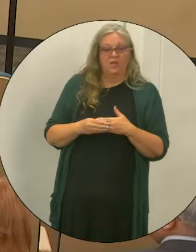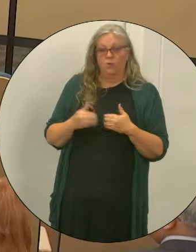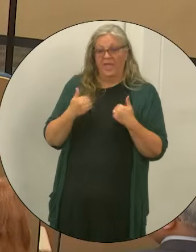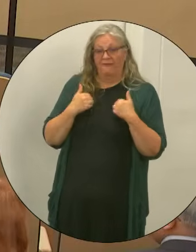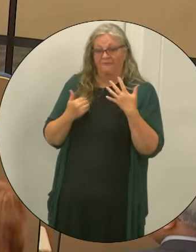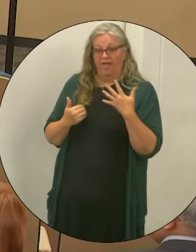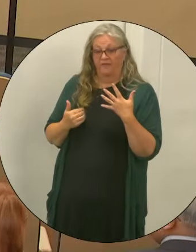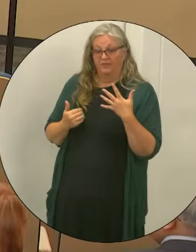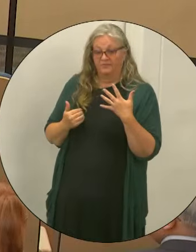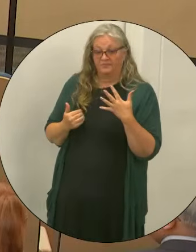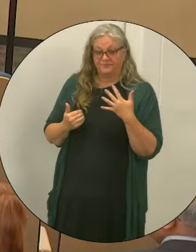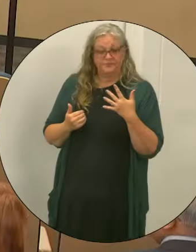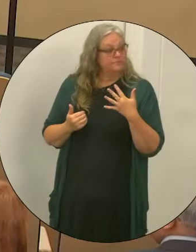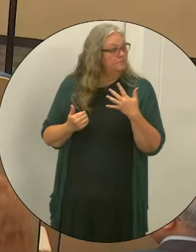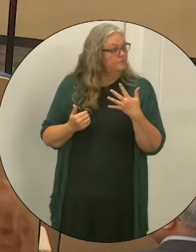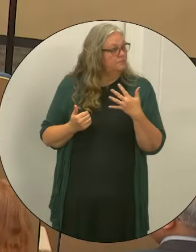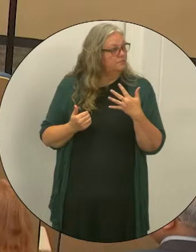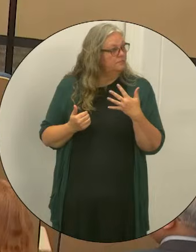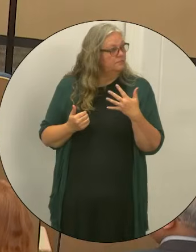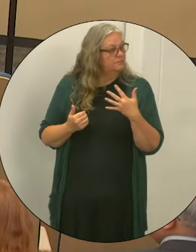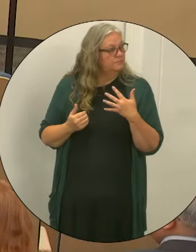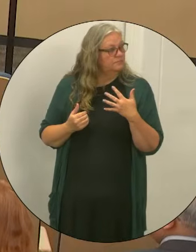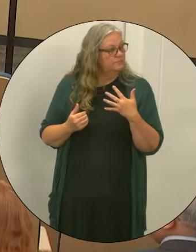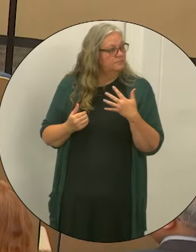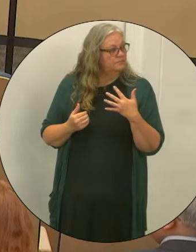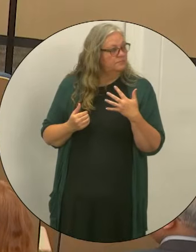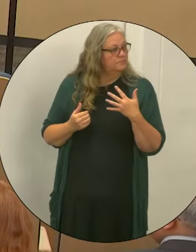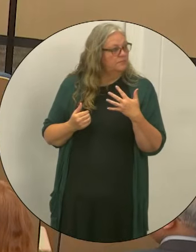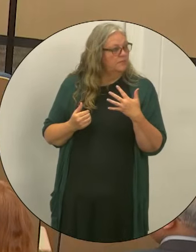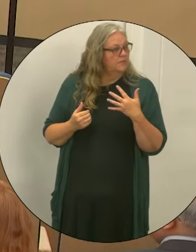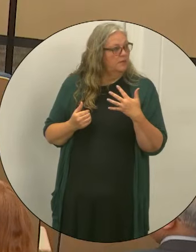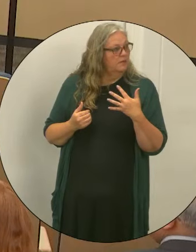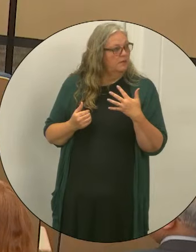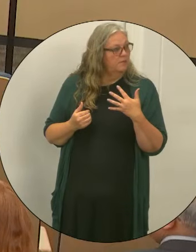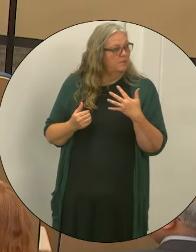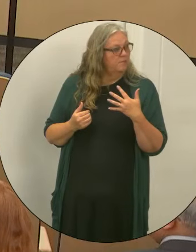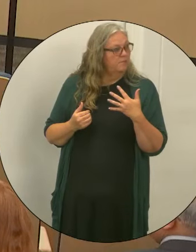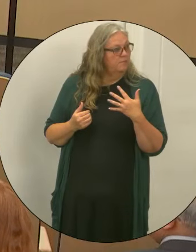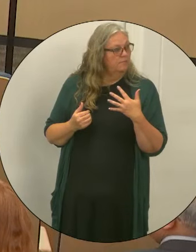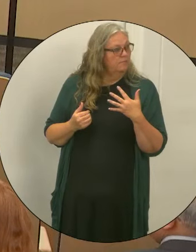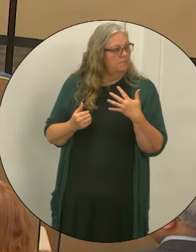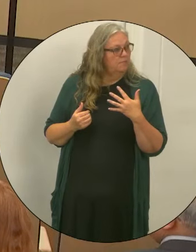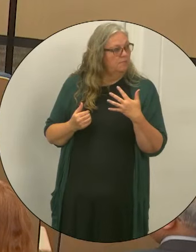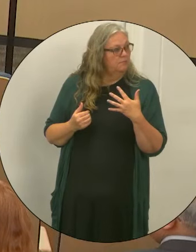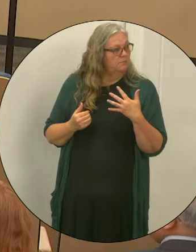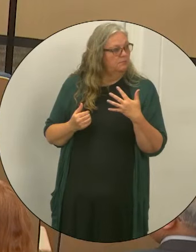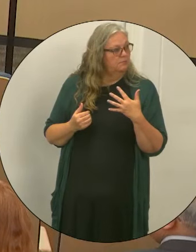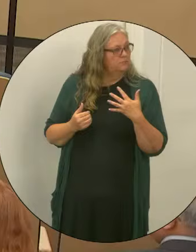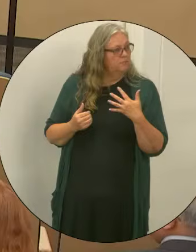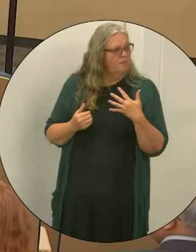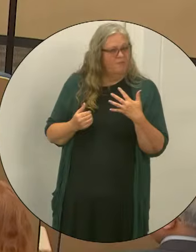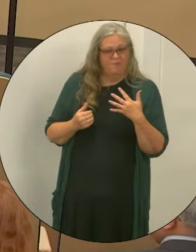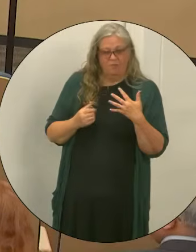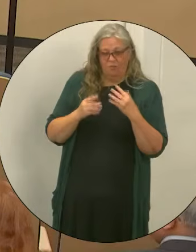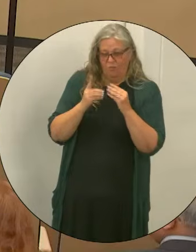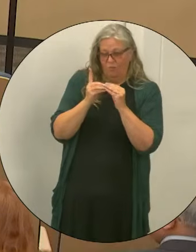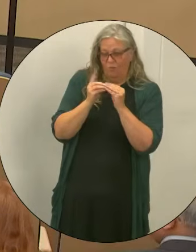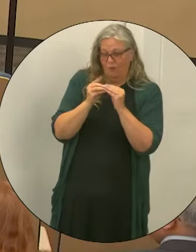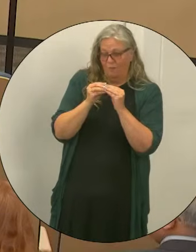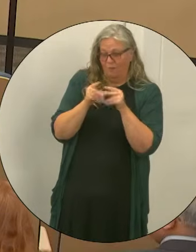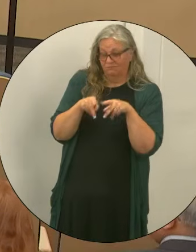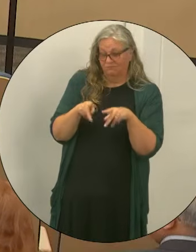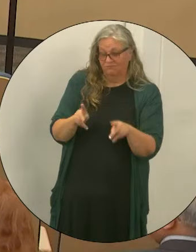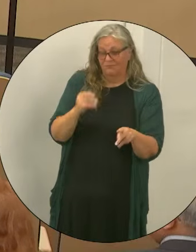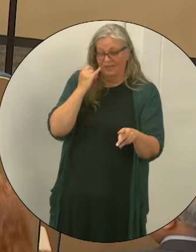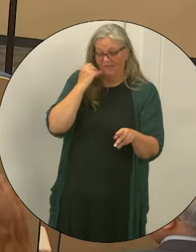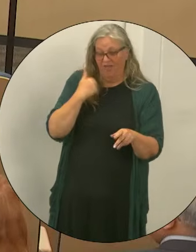5. No, that's 5. Yes. So I will allow one more if we